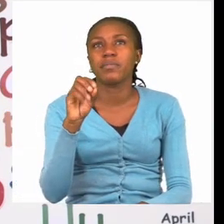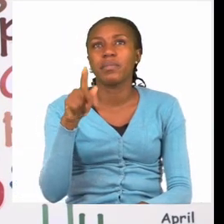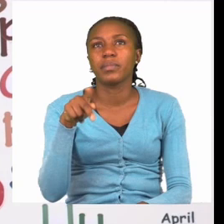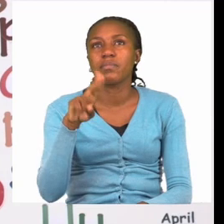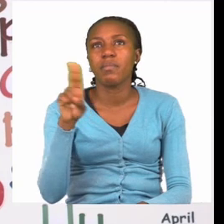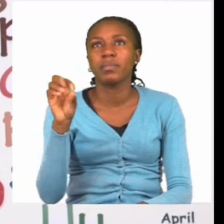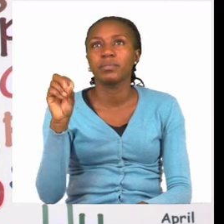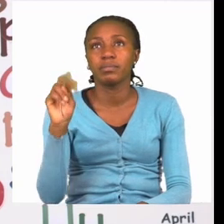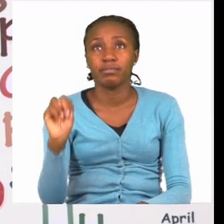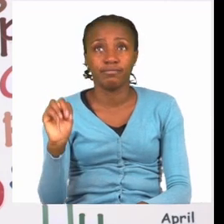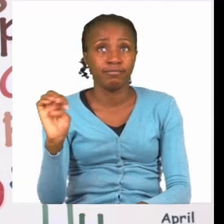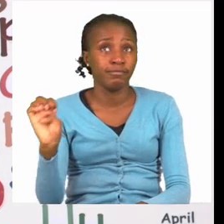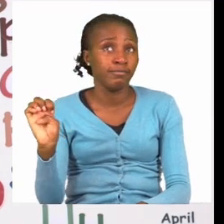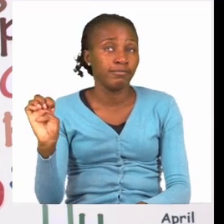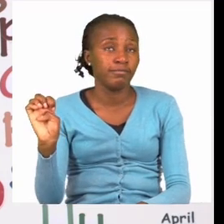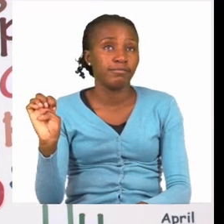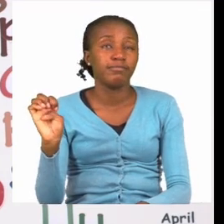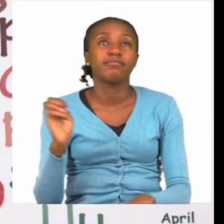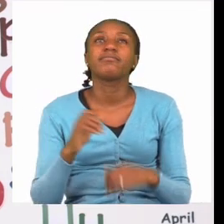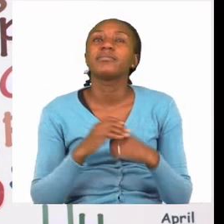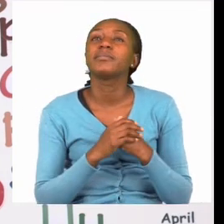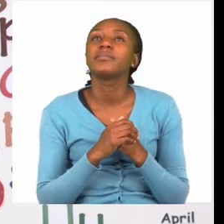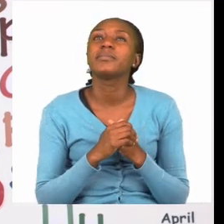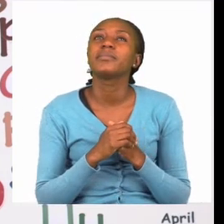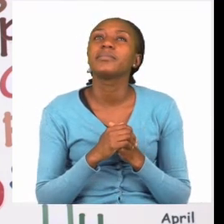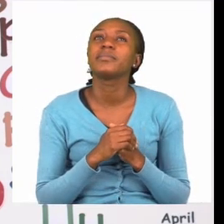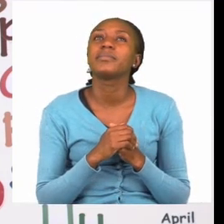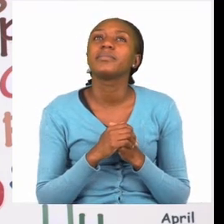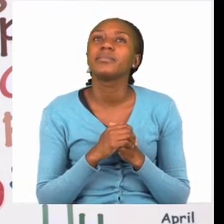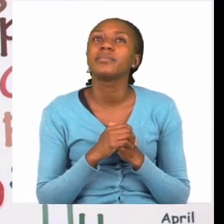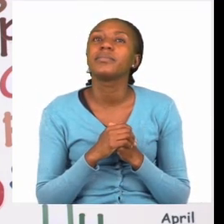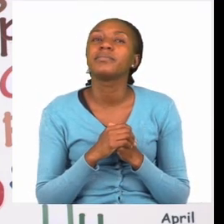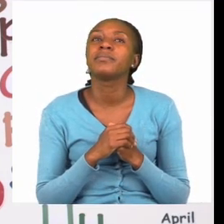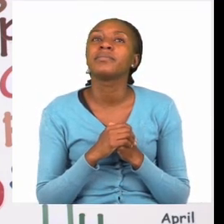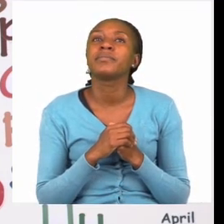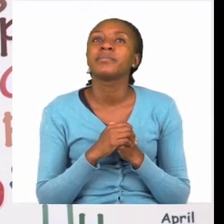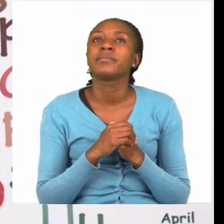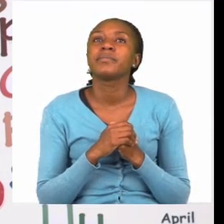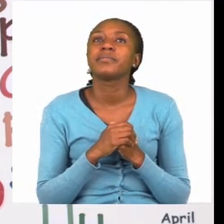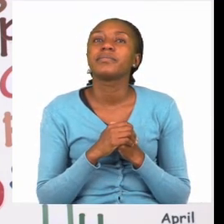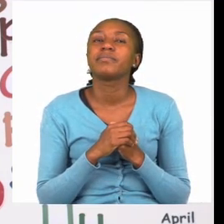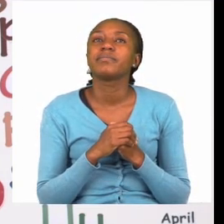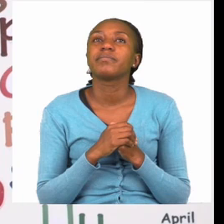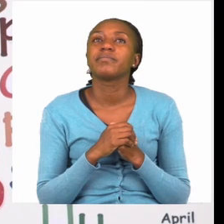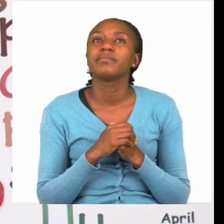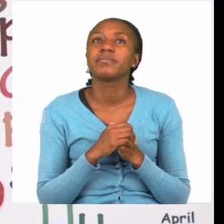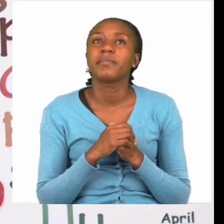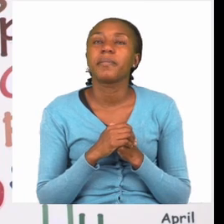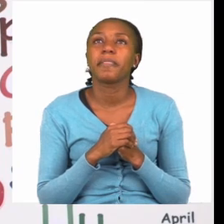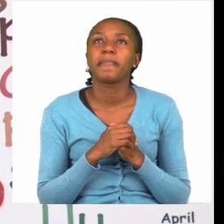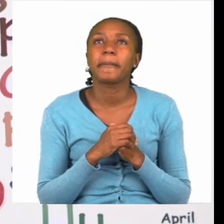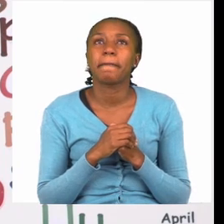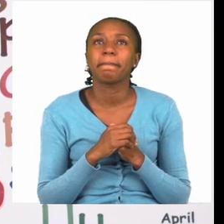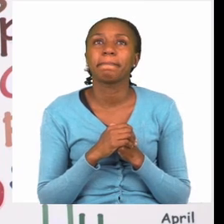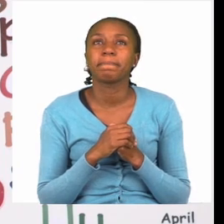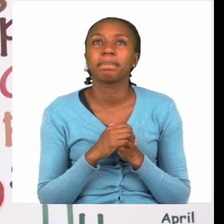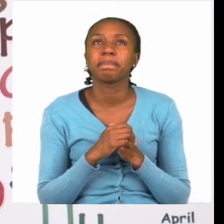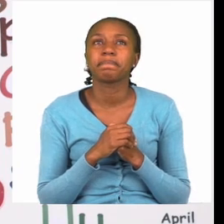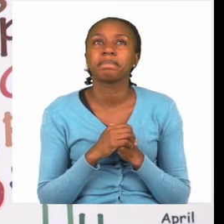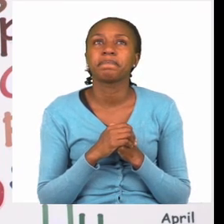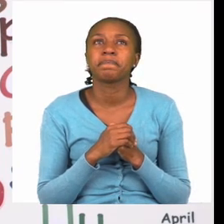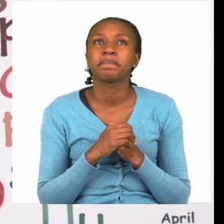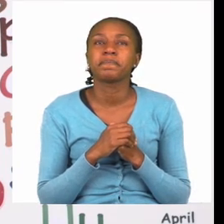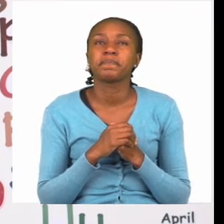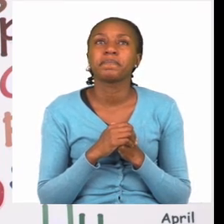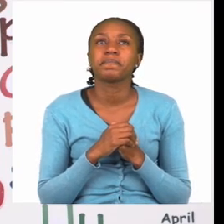again, just as we did with Xavier. So now we say xylophone. Right. Now what you